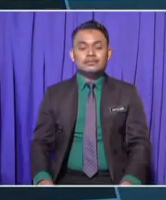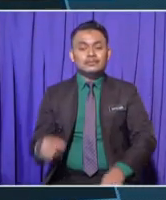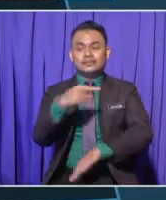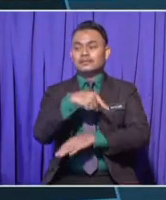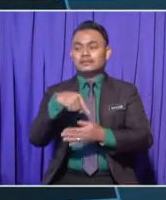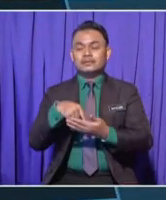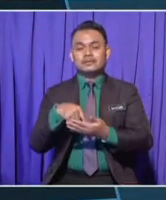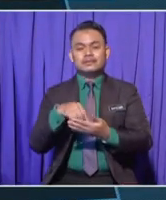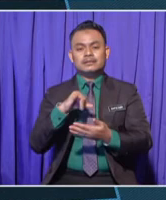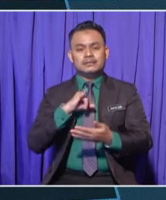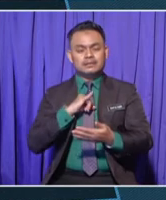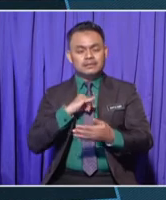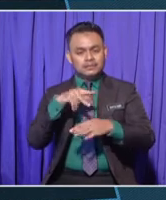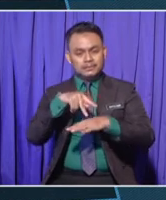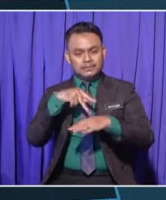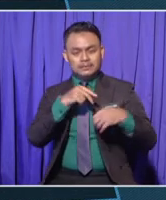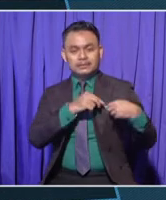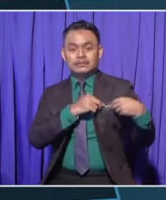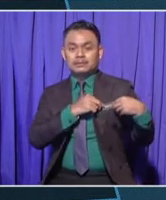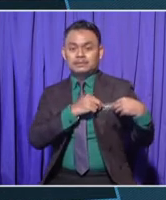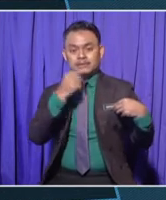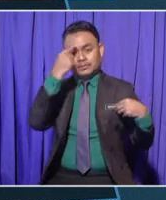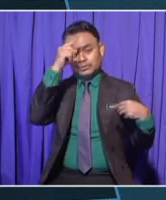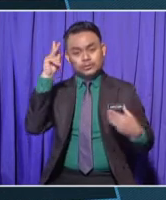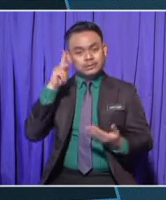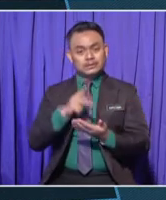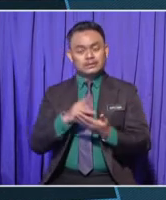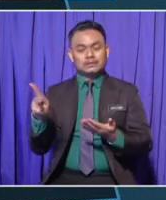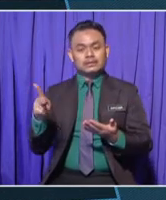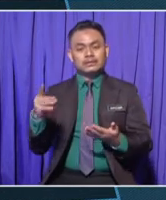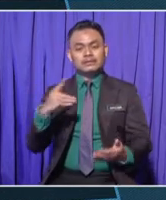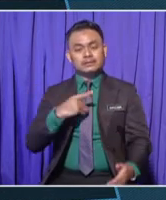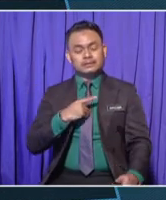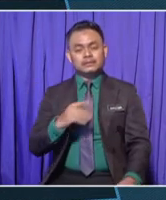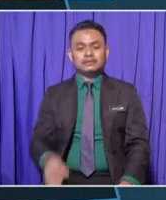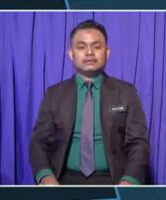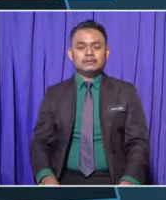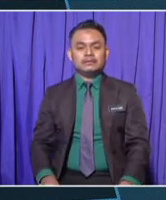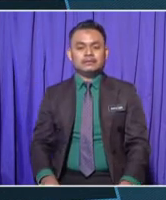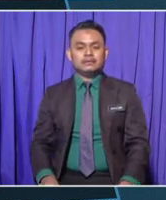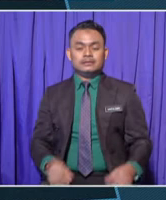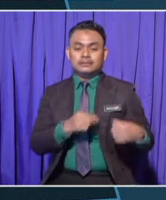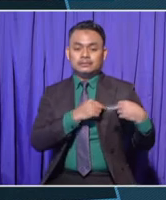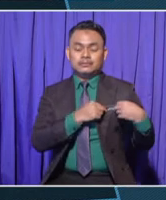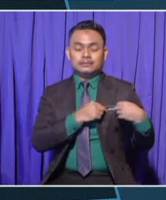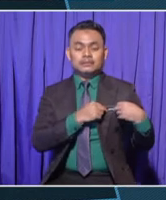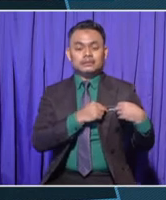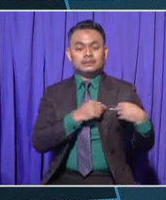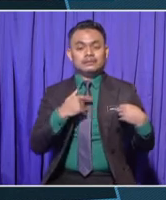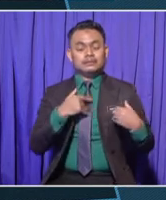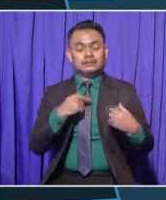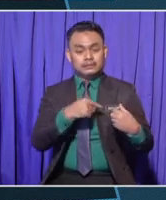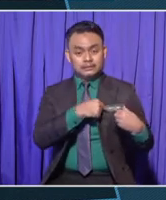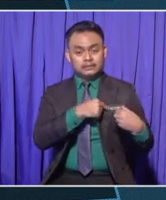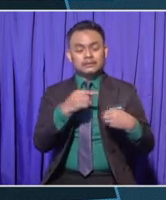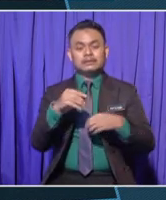Today, I'm wearing a name tag to introduce myself. This name tag is easy to stick on my